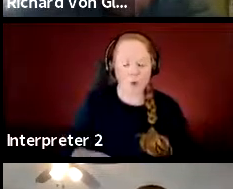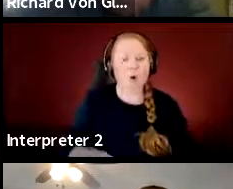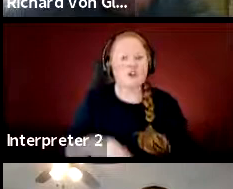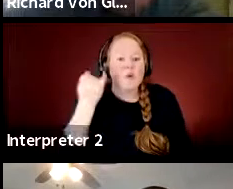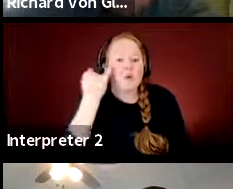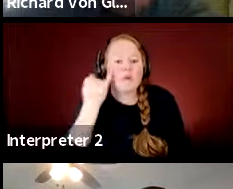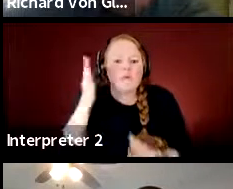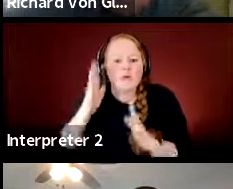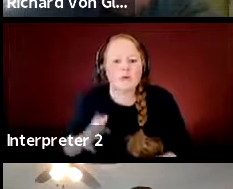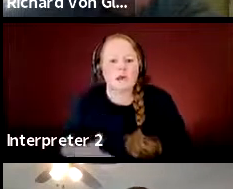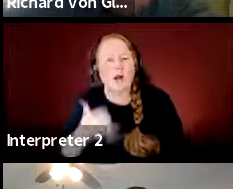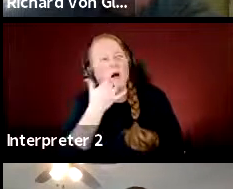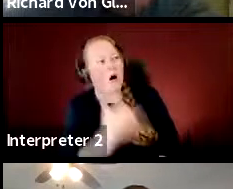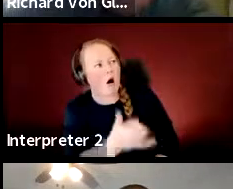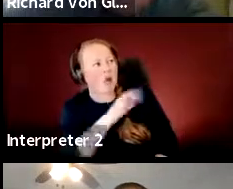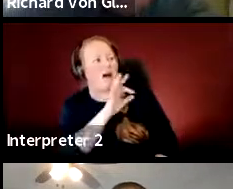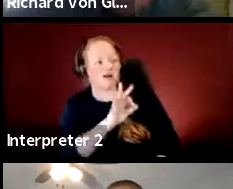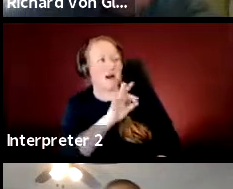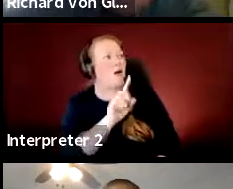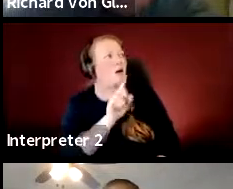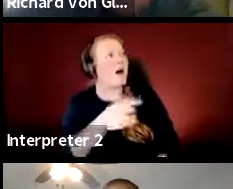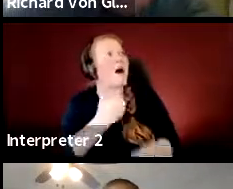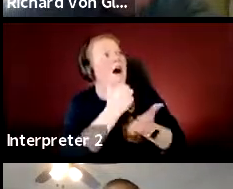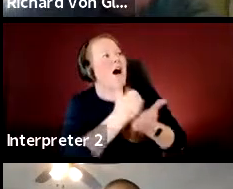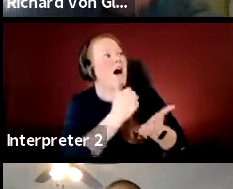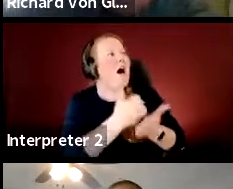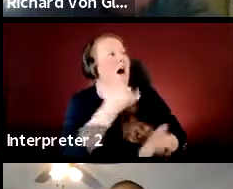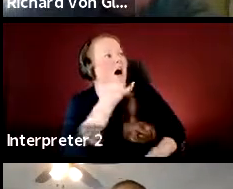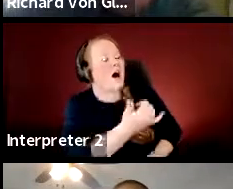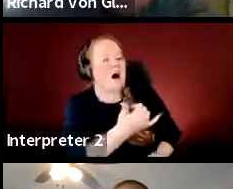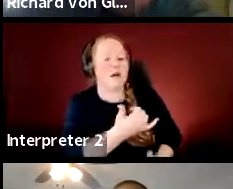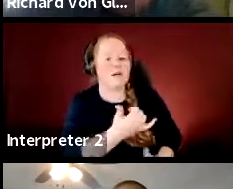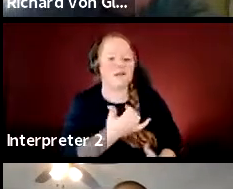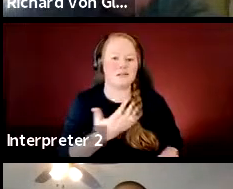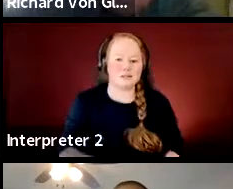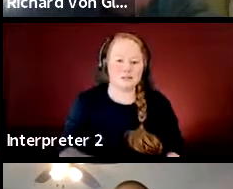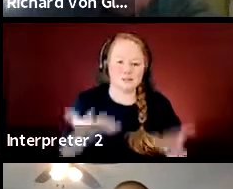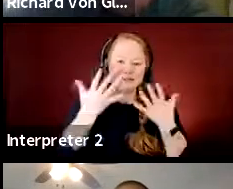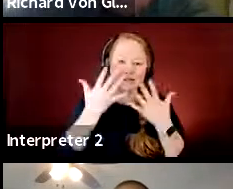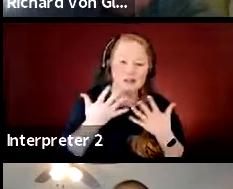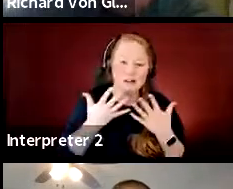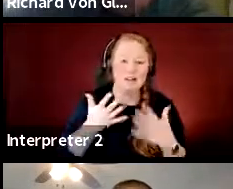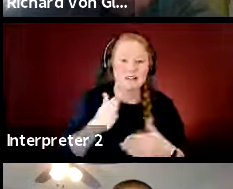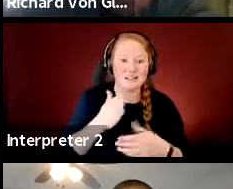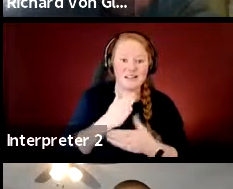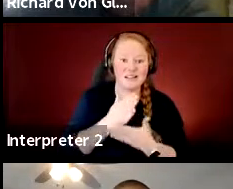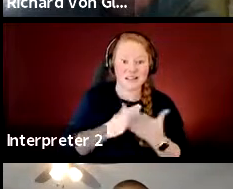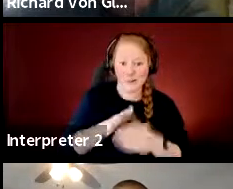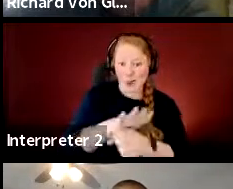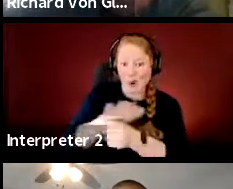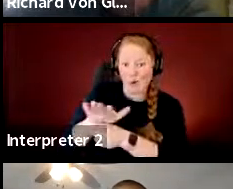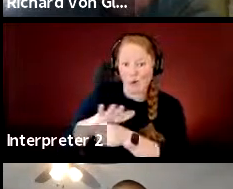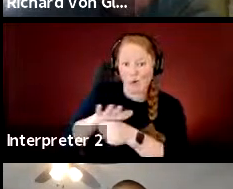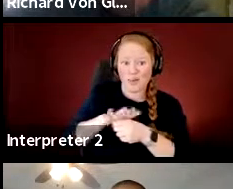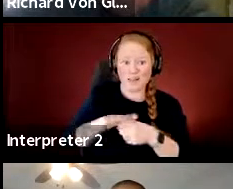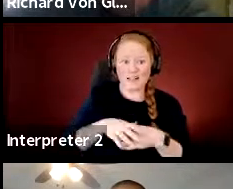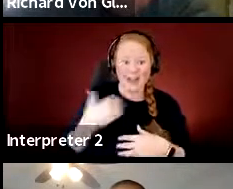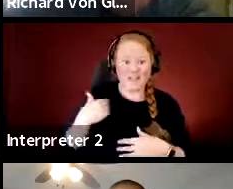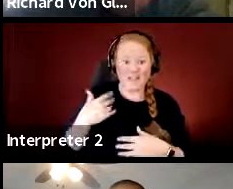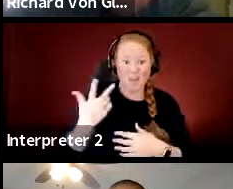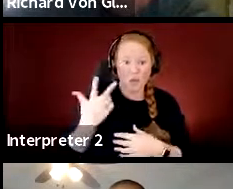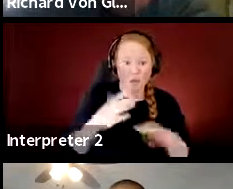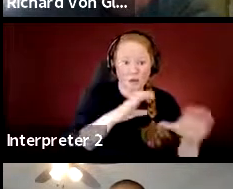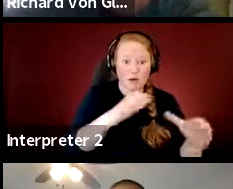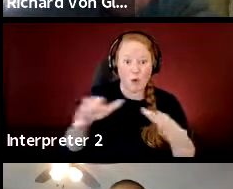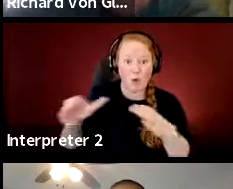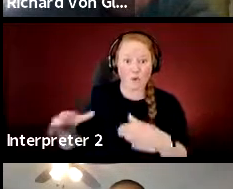911, fortunately, in some of these areas, there's 3 areas to direct it to, either